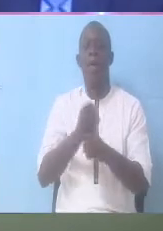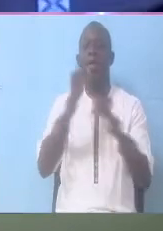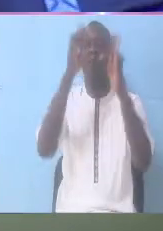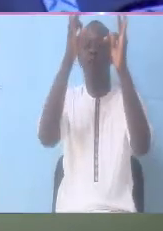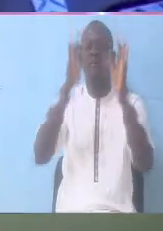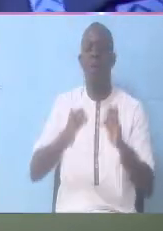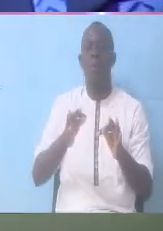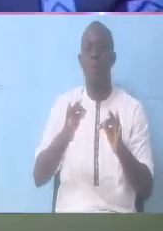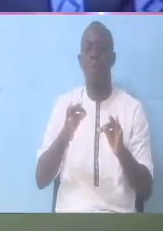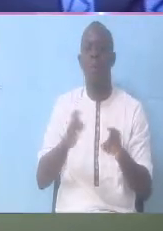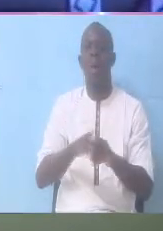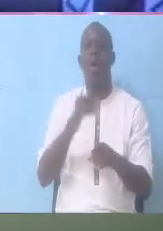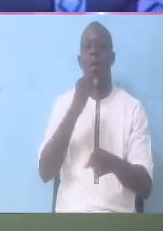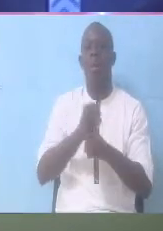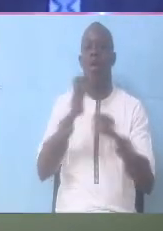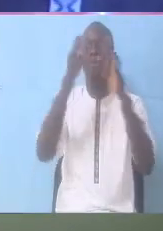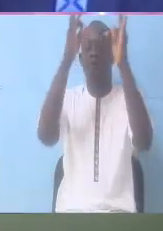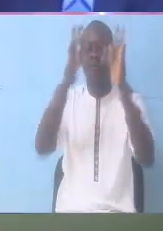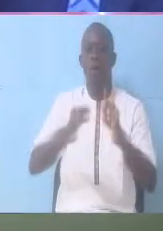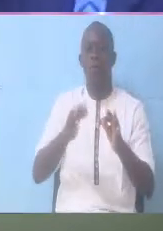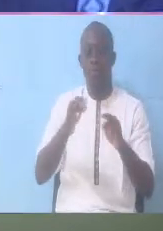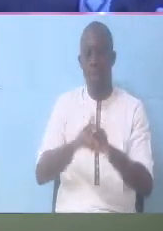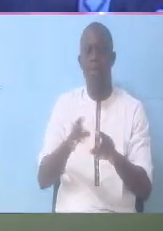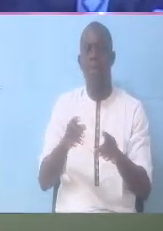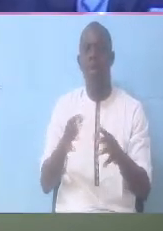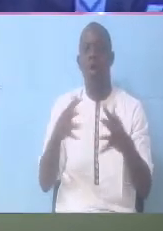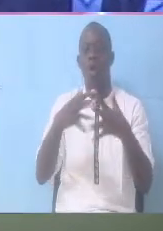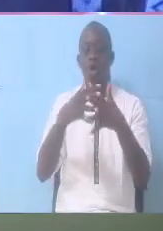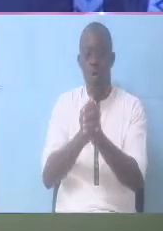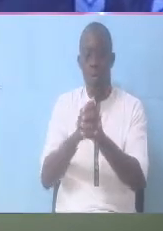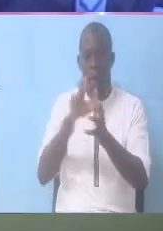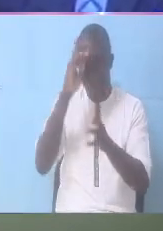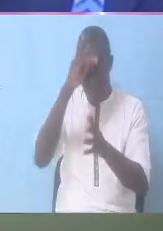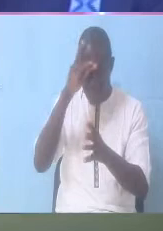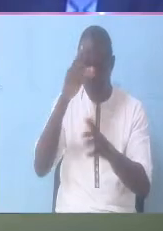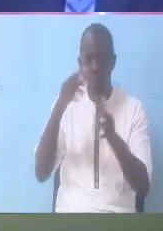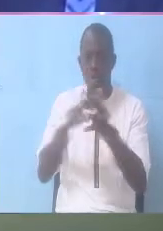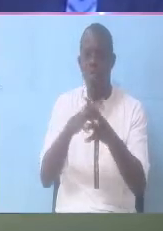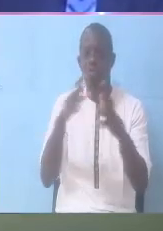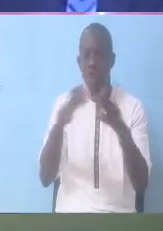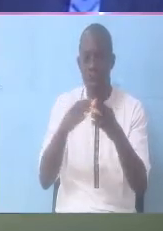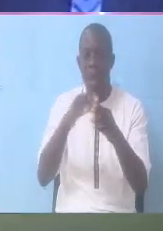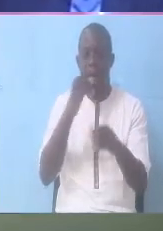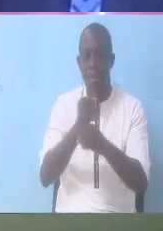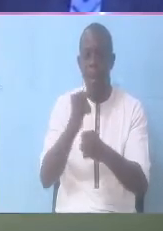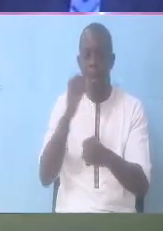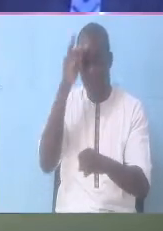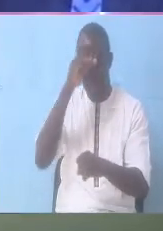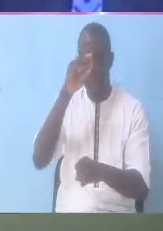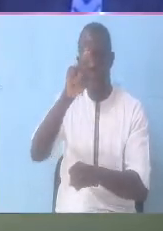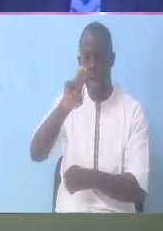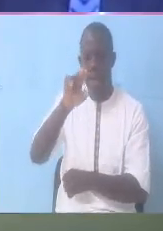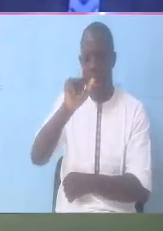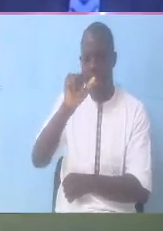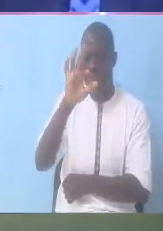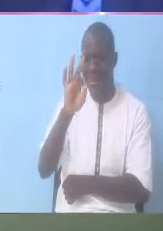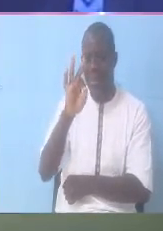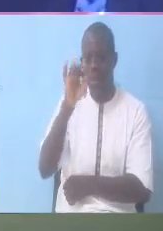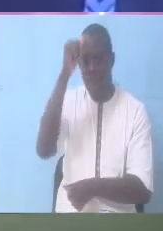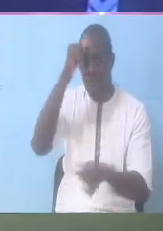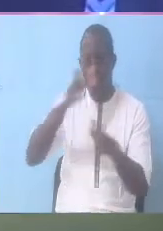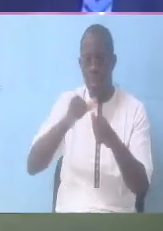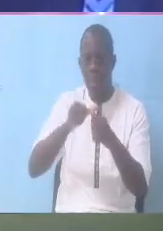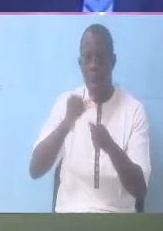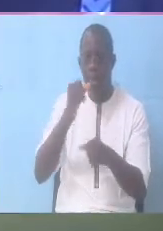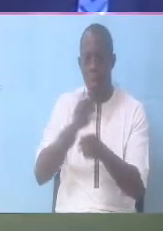not a government, a coalition party. Yes, so most of these people, their names were there because he believed these